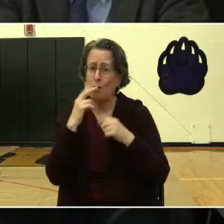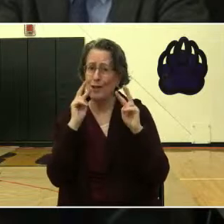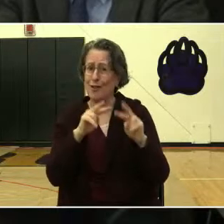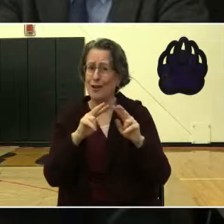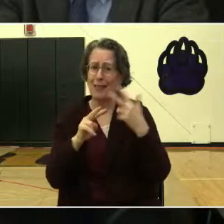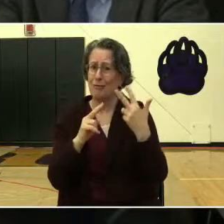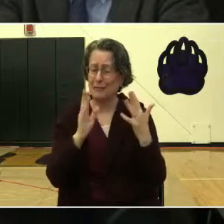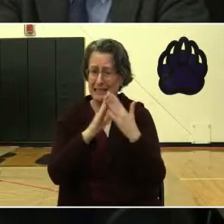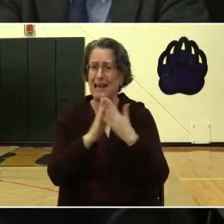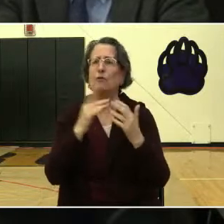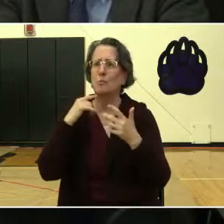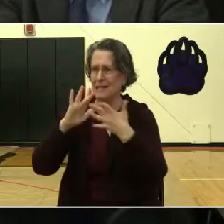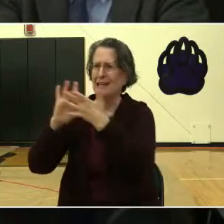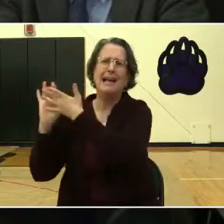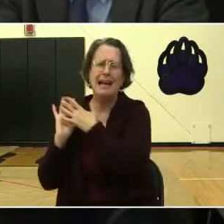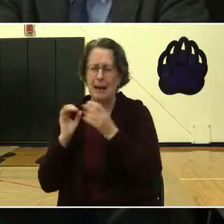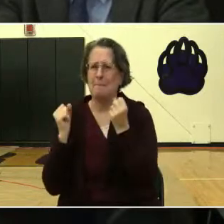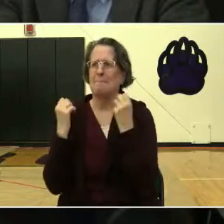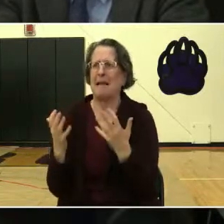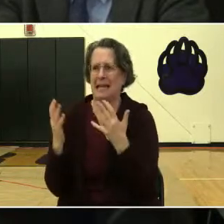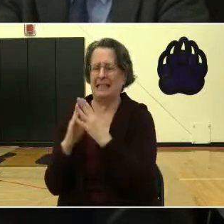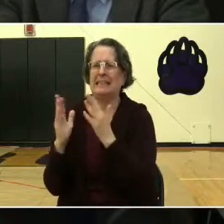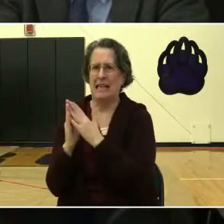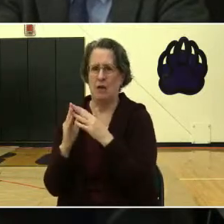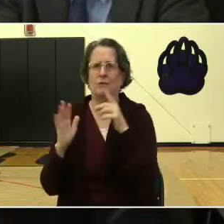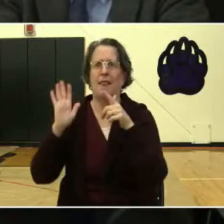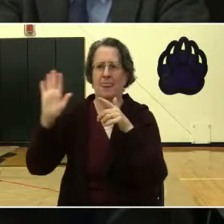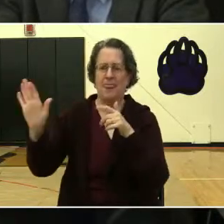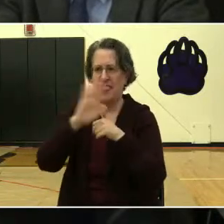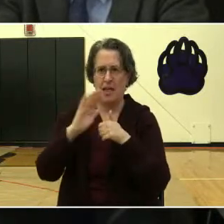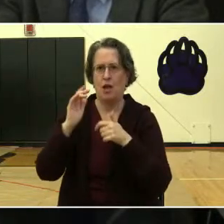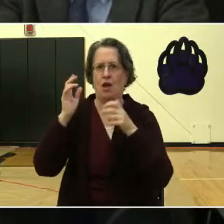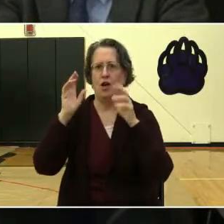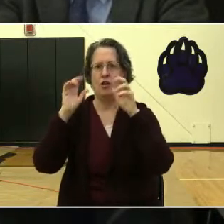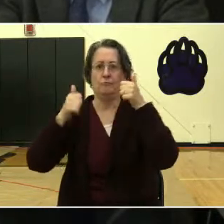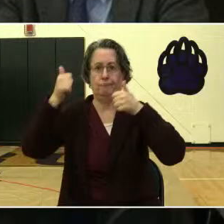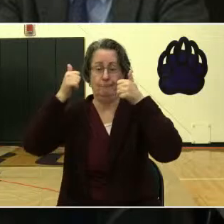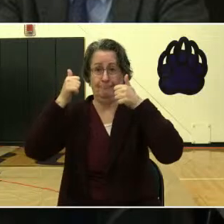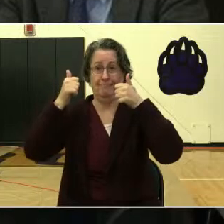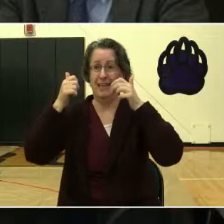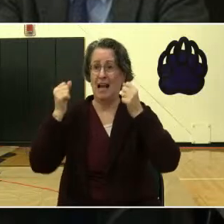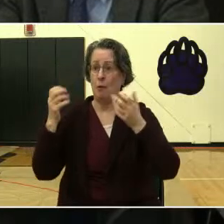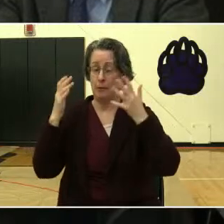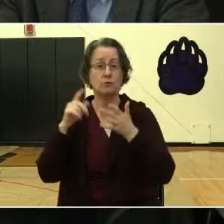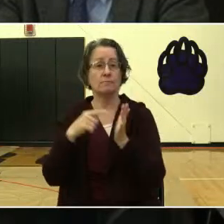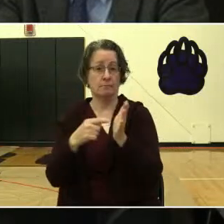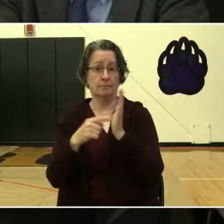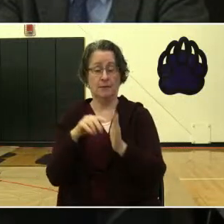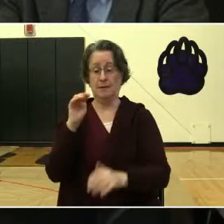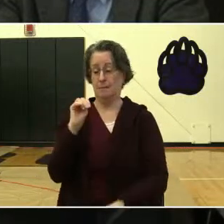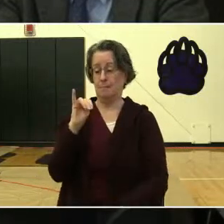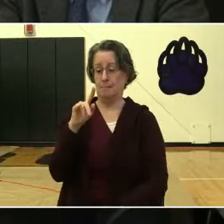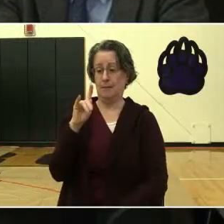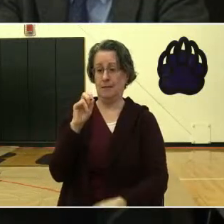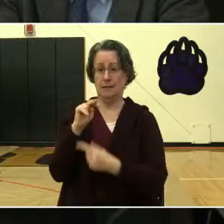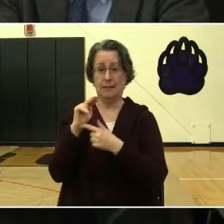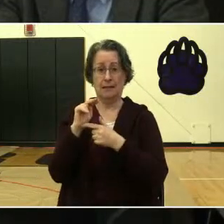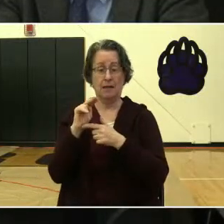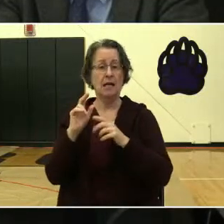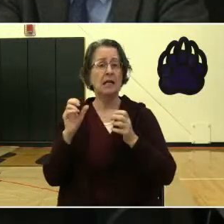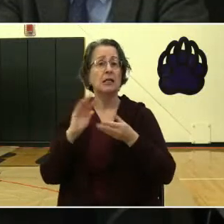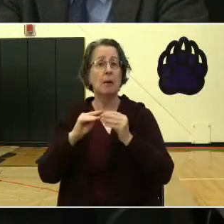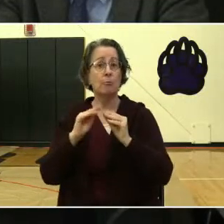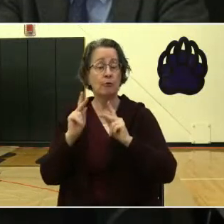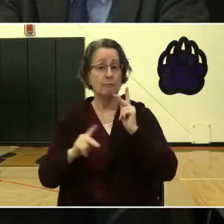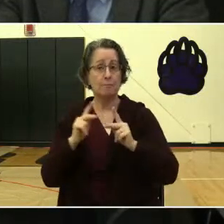what the department heads that equivalent would be paid and I can tell you that for example Milton uh population of